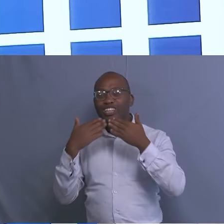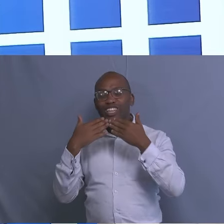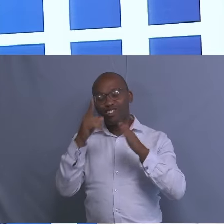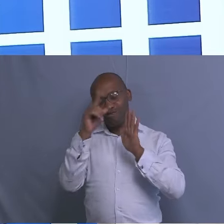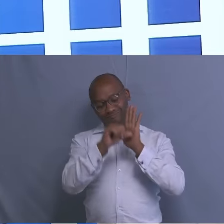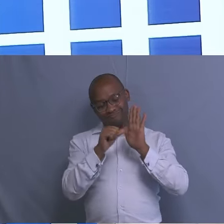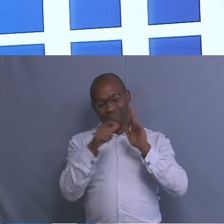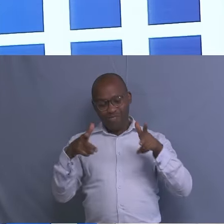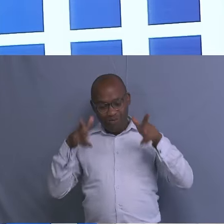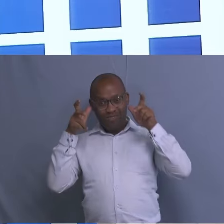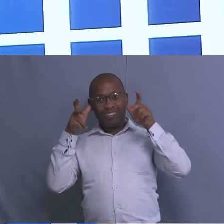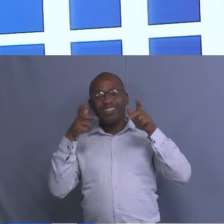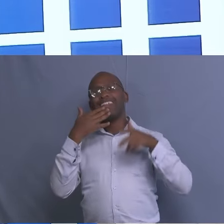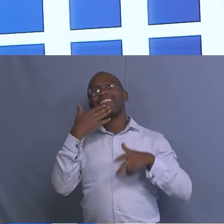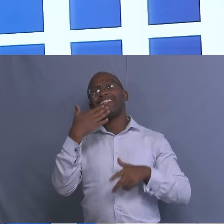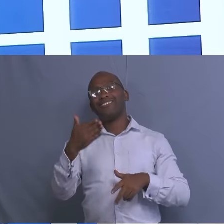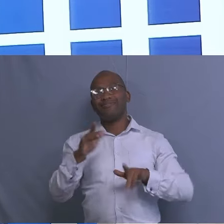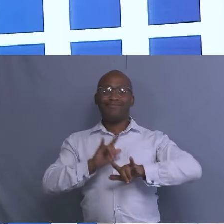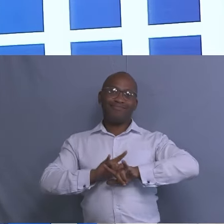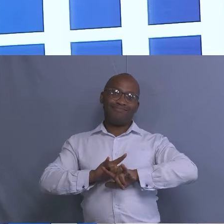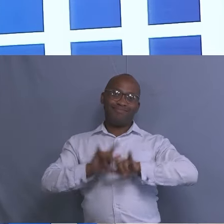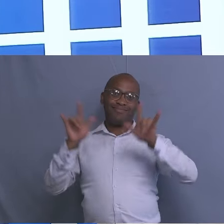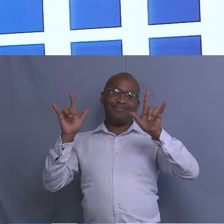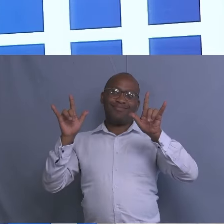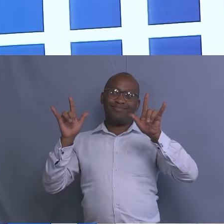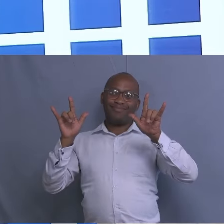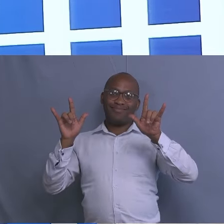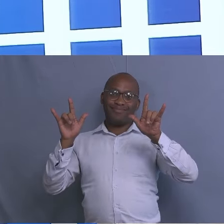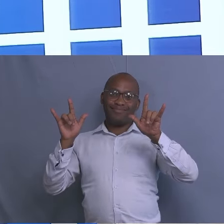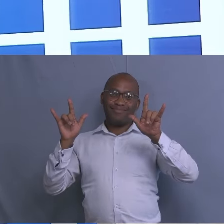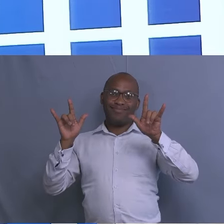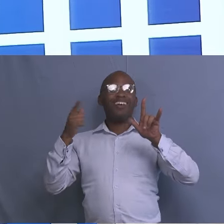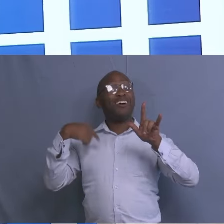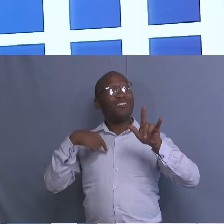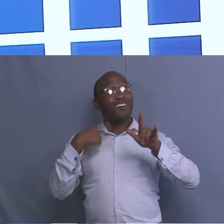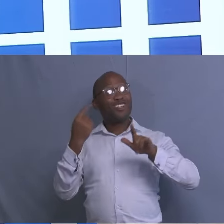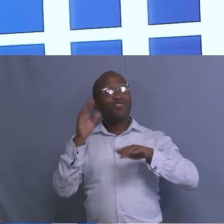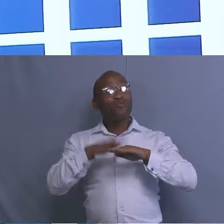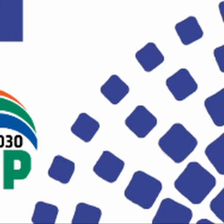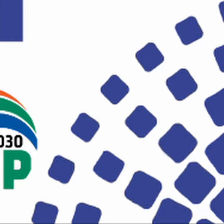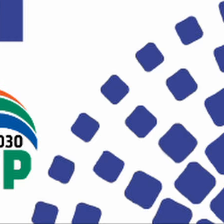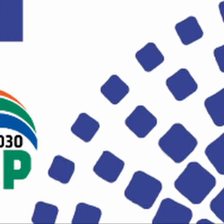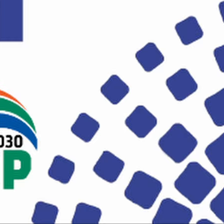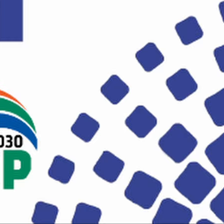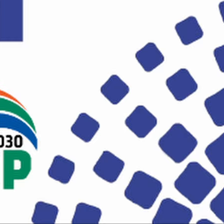next lesson. That will be on business survival techniques.